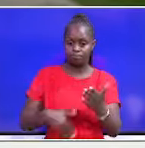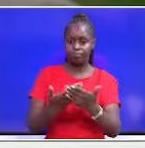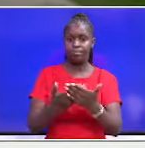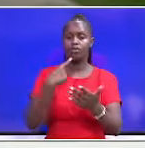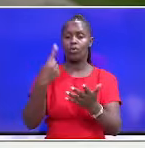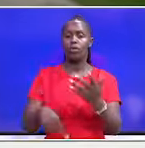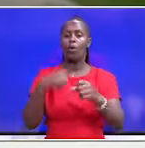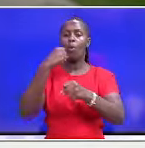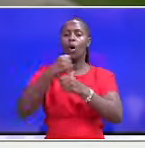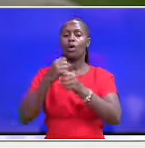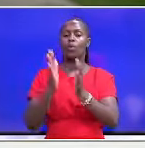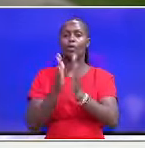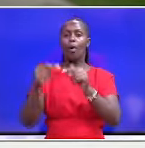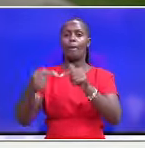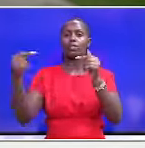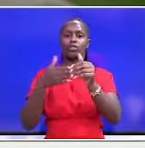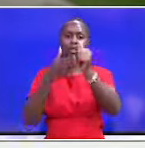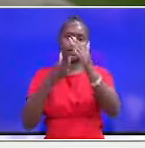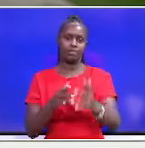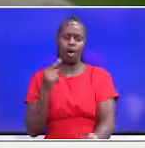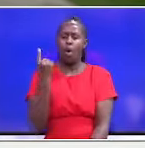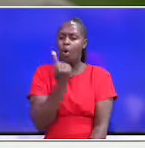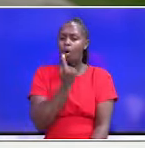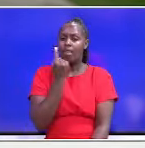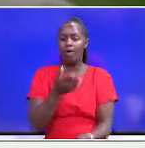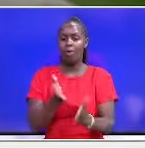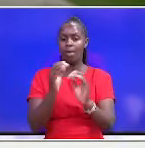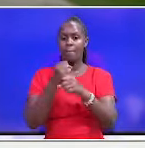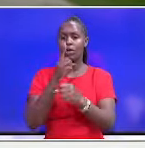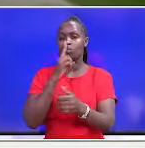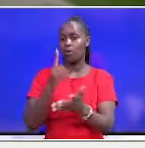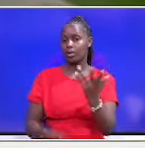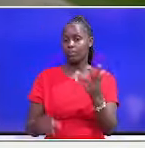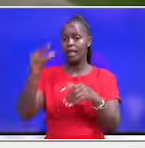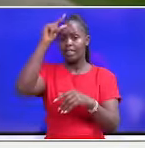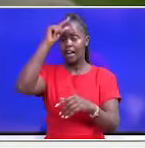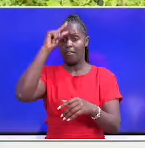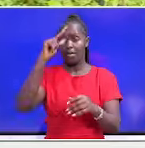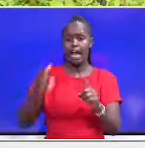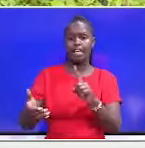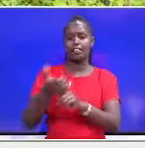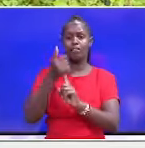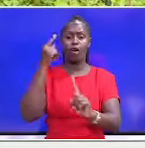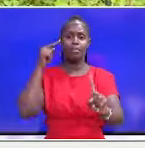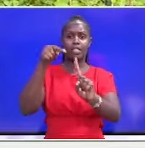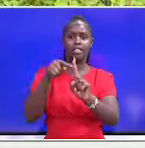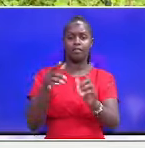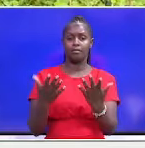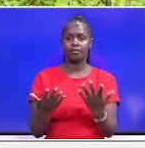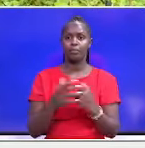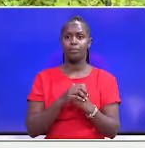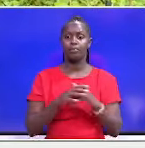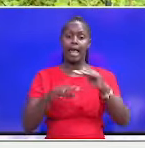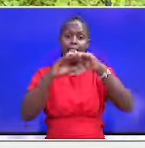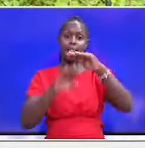leaders, as this is the only way to make sure the government moves forward towards its objectives and goals. In less than 2.5 years to